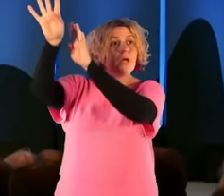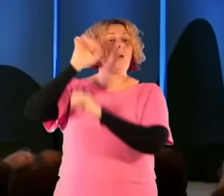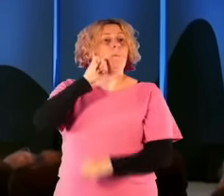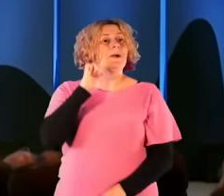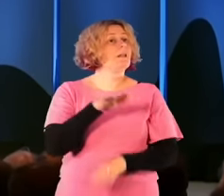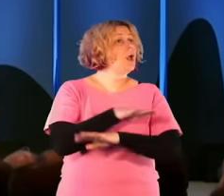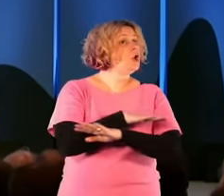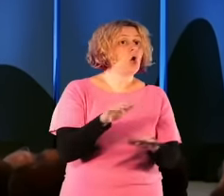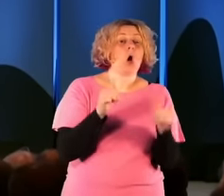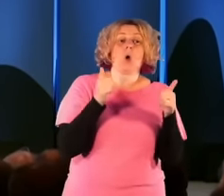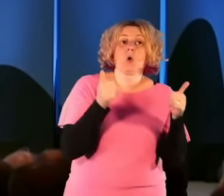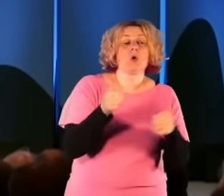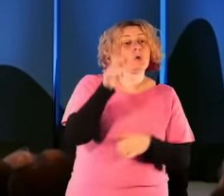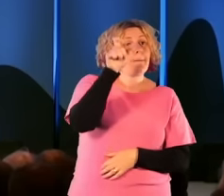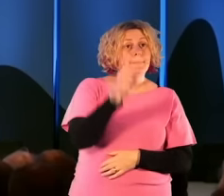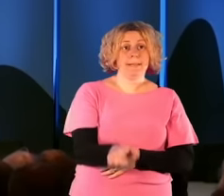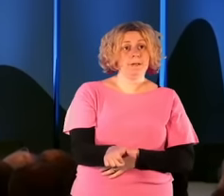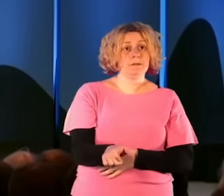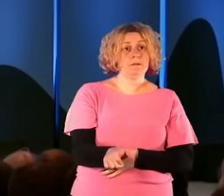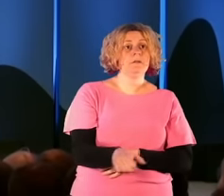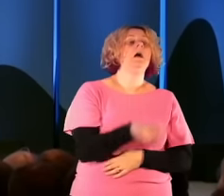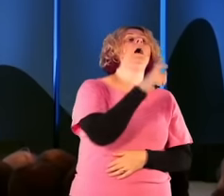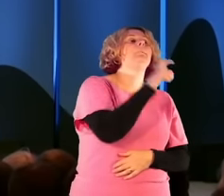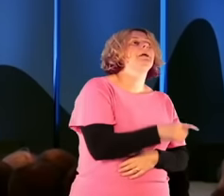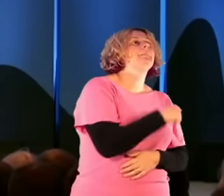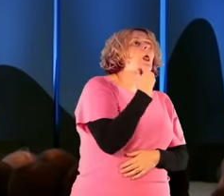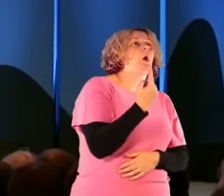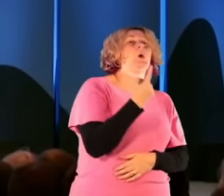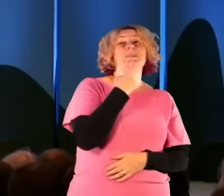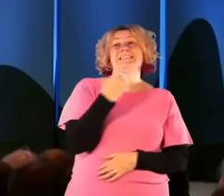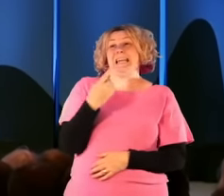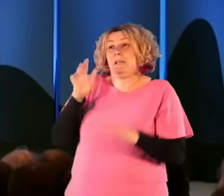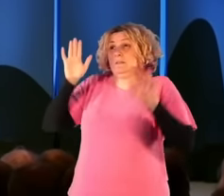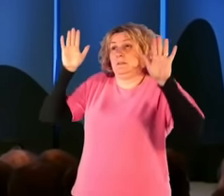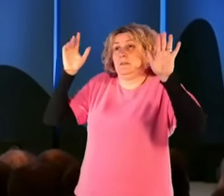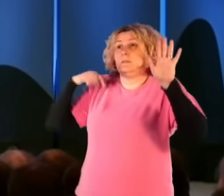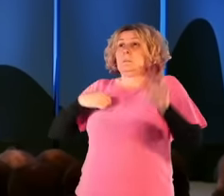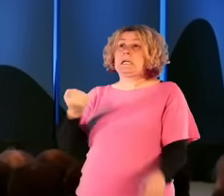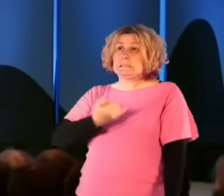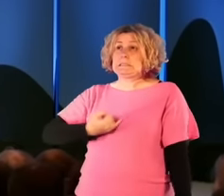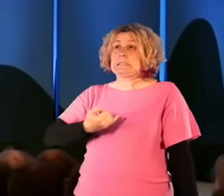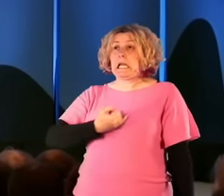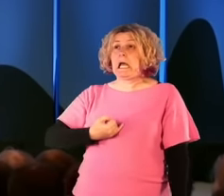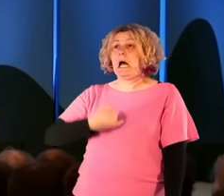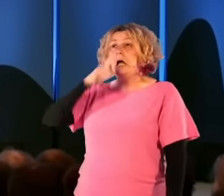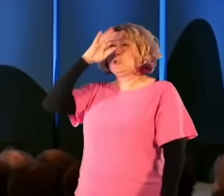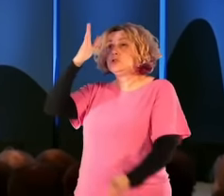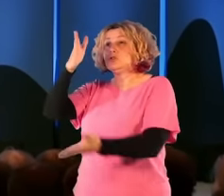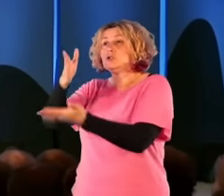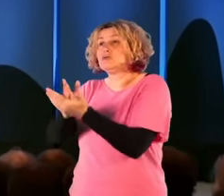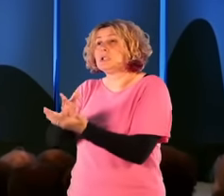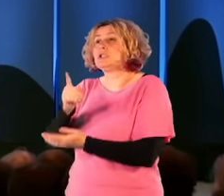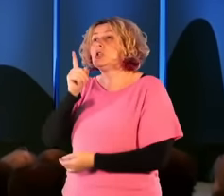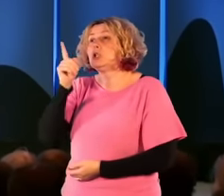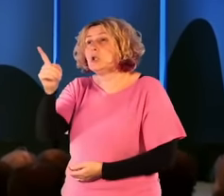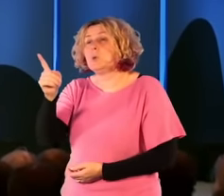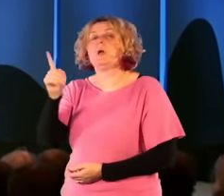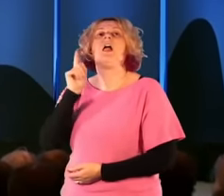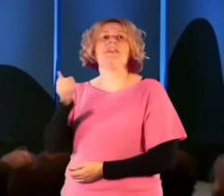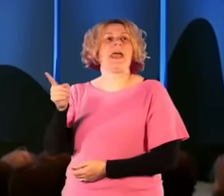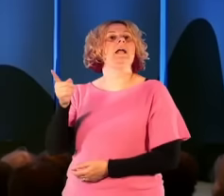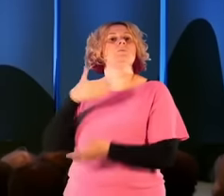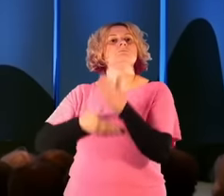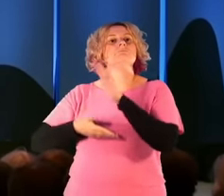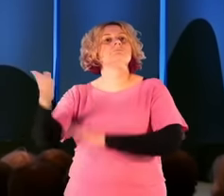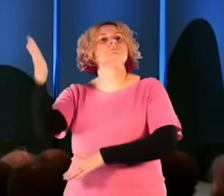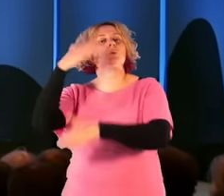to Christ and trusted him alone. Our sins, though they are as red as crimson, will be as white as snow. And